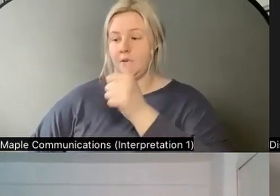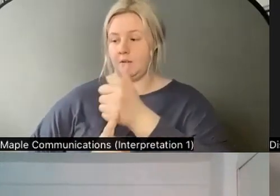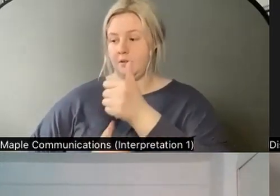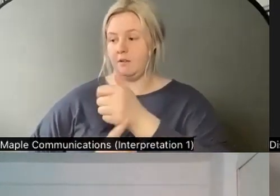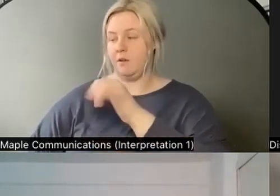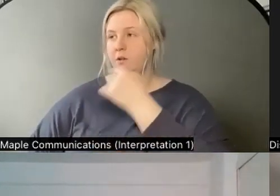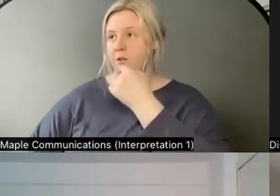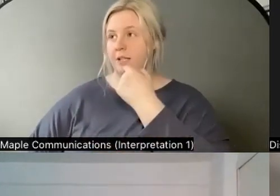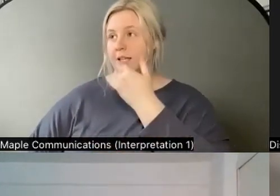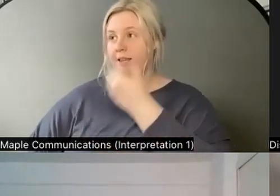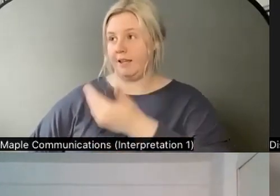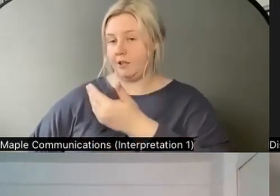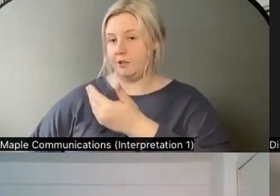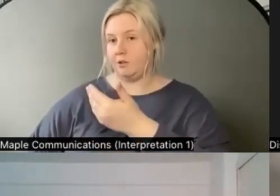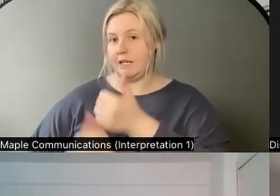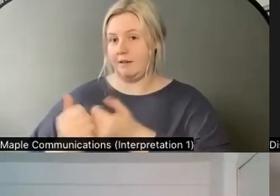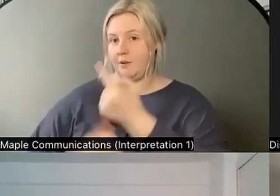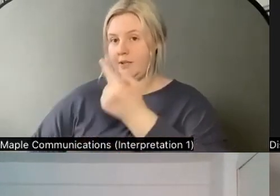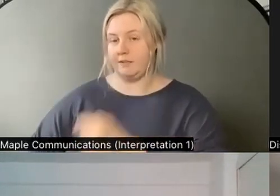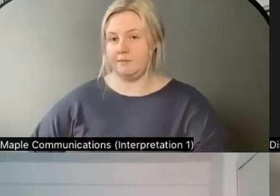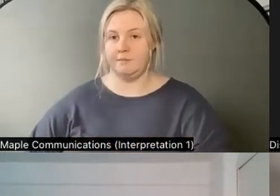you to everyone.